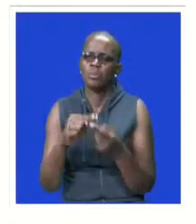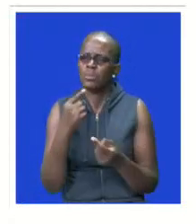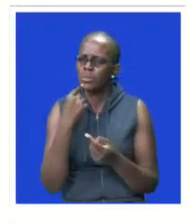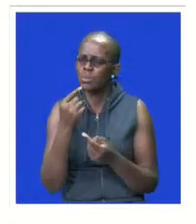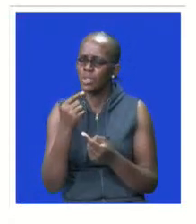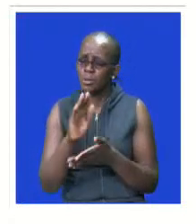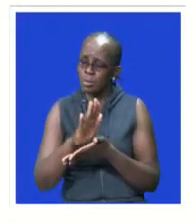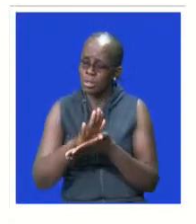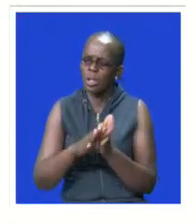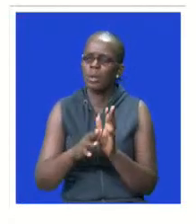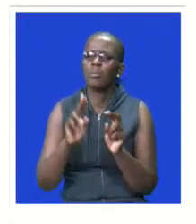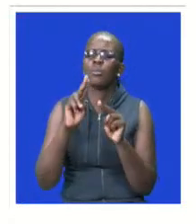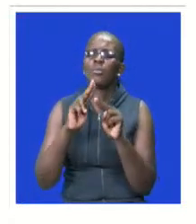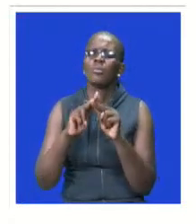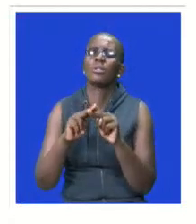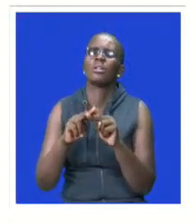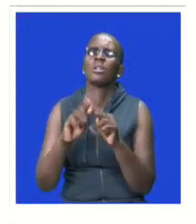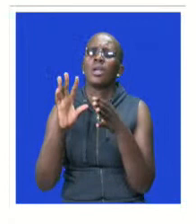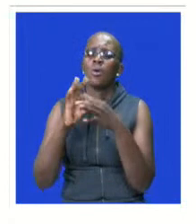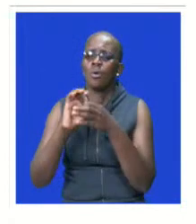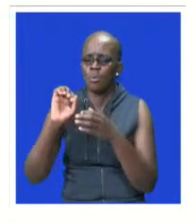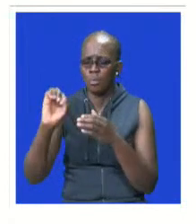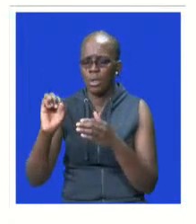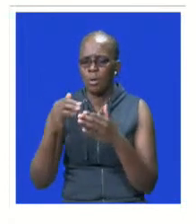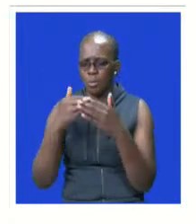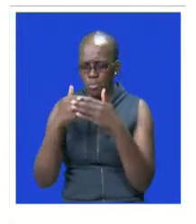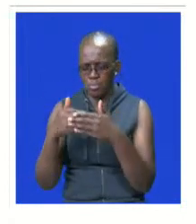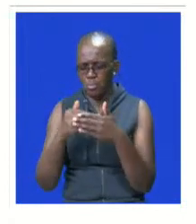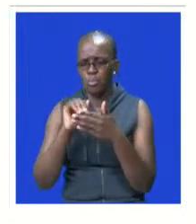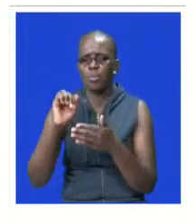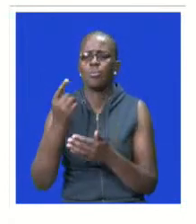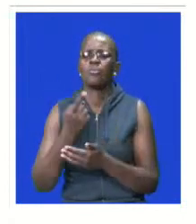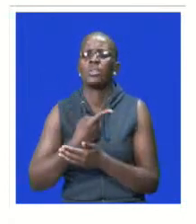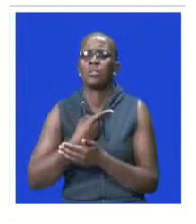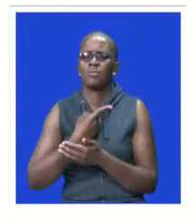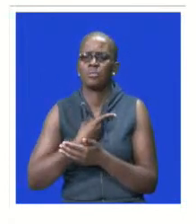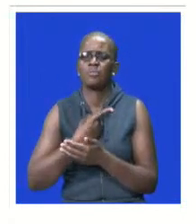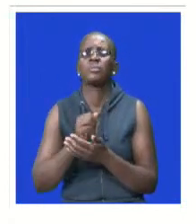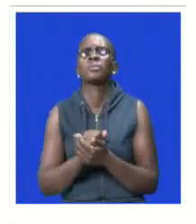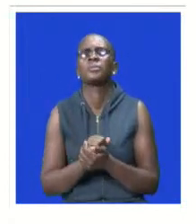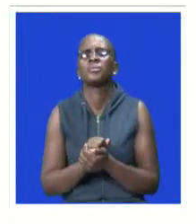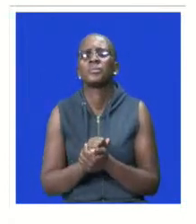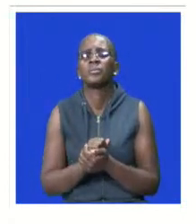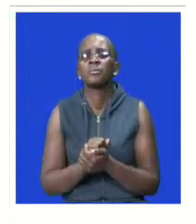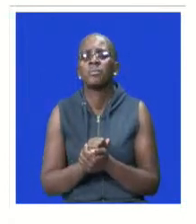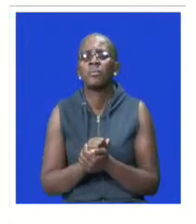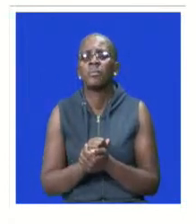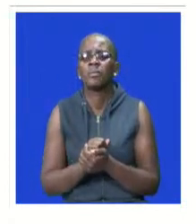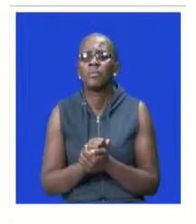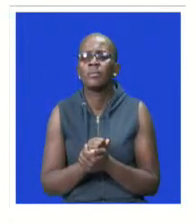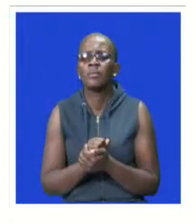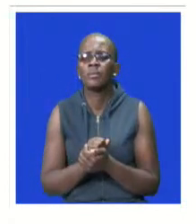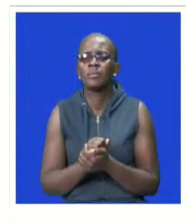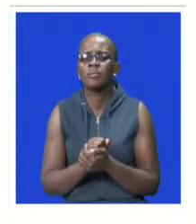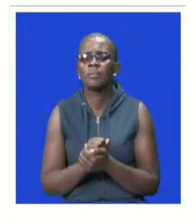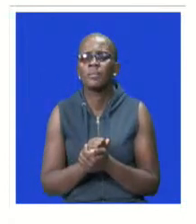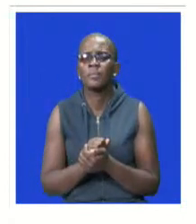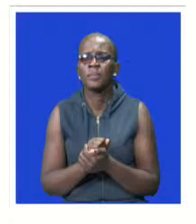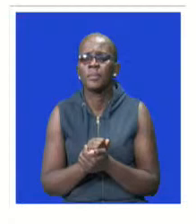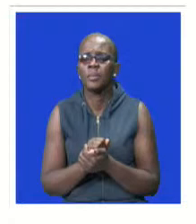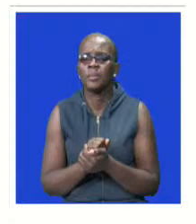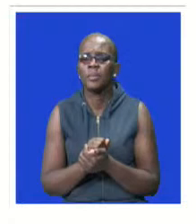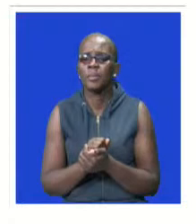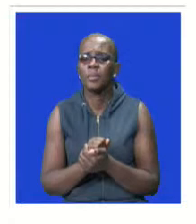to self-isolate. For somehow you do get to learn that he or she's not taking it